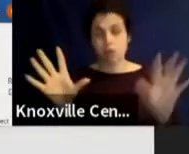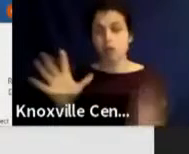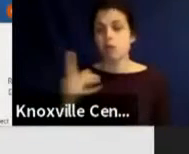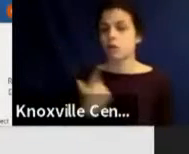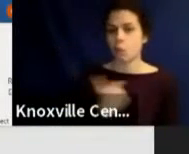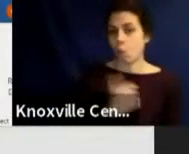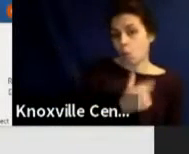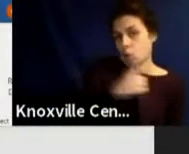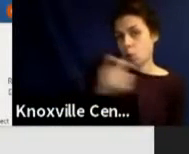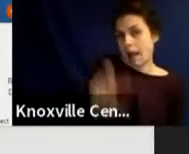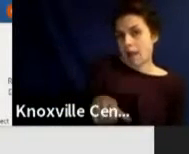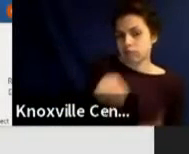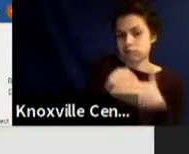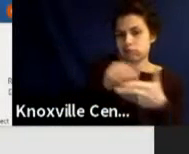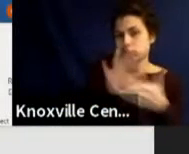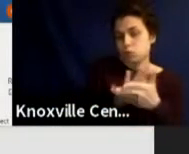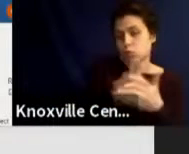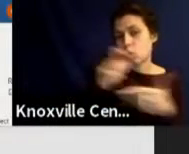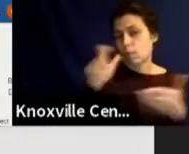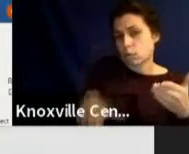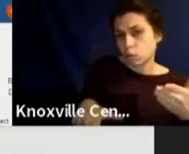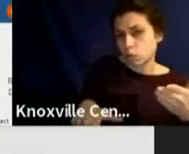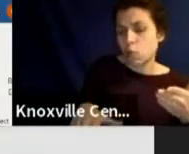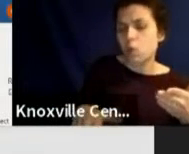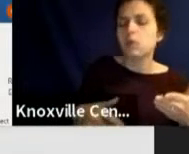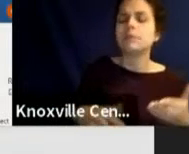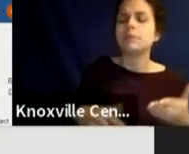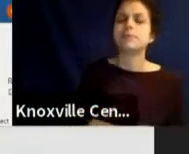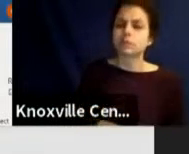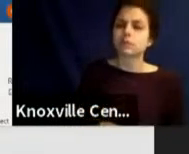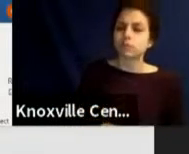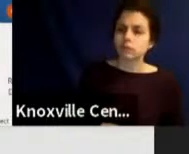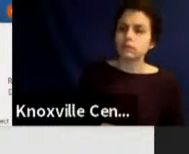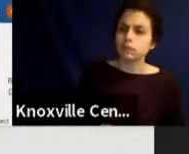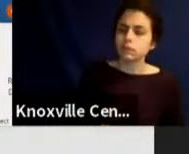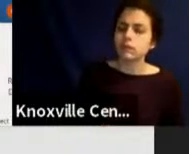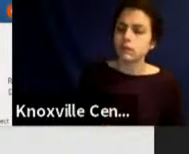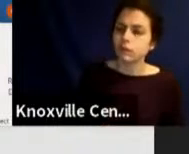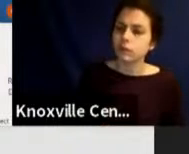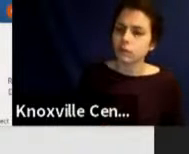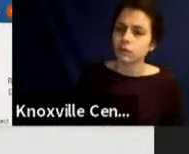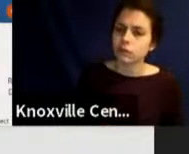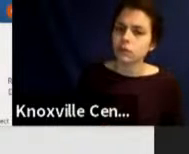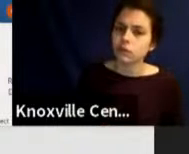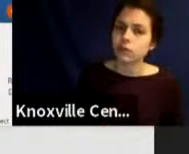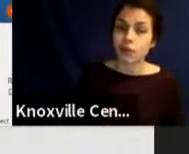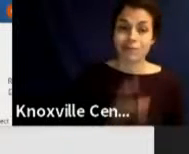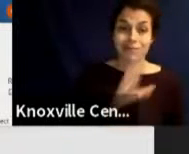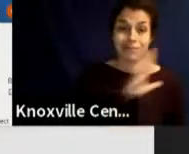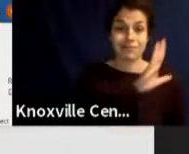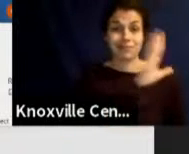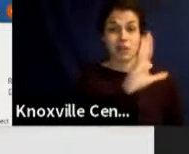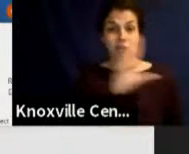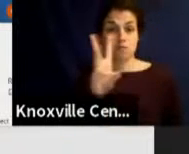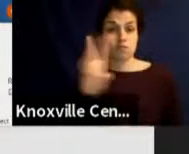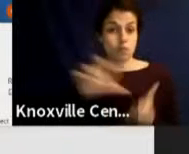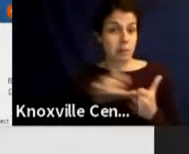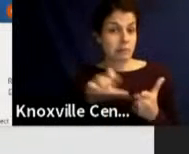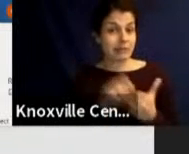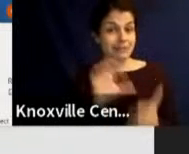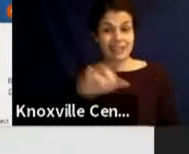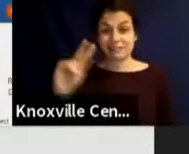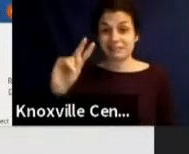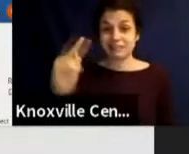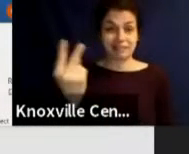there because of, again, that's just one of that's the second on the website. That's the number 2 graph that they show on the